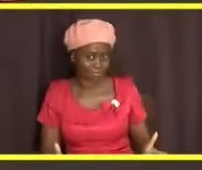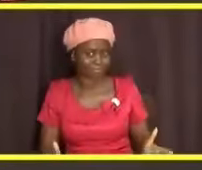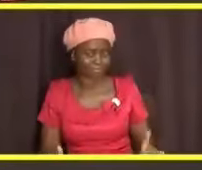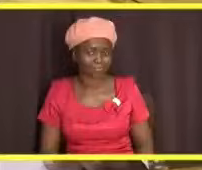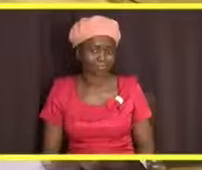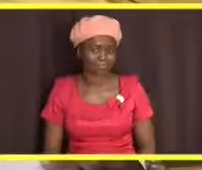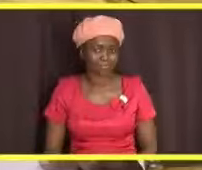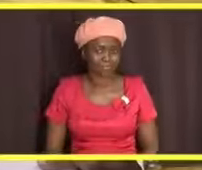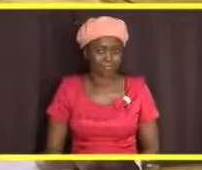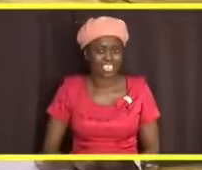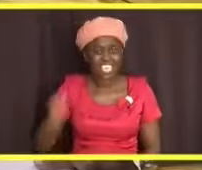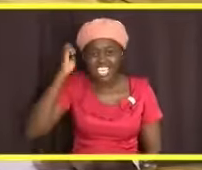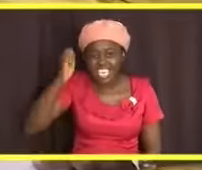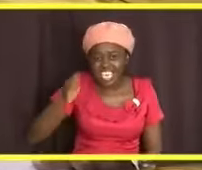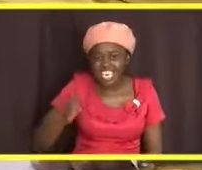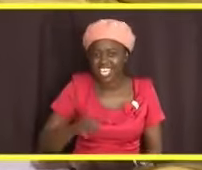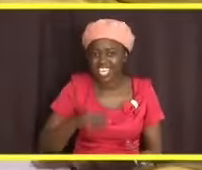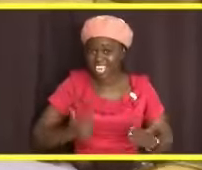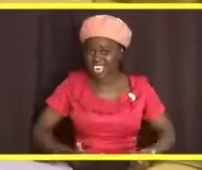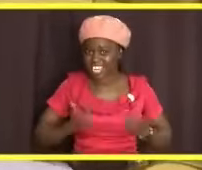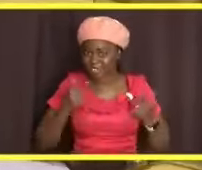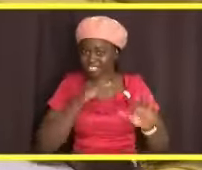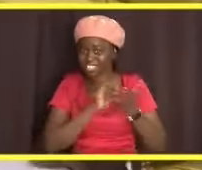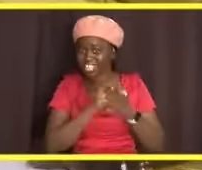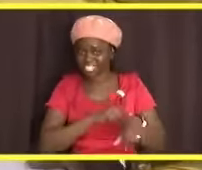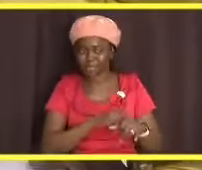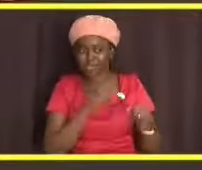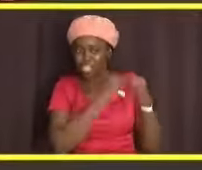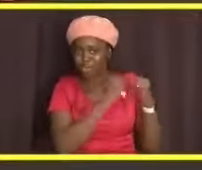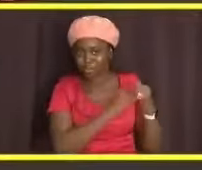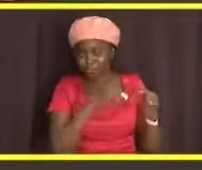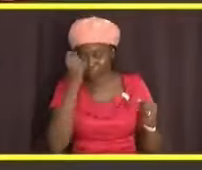Again in a lorry. You know, I was in lorry for a while.